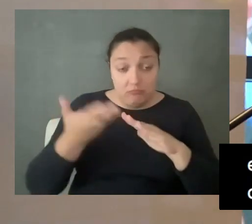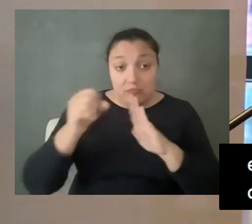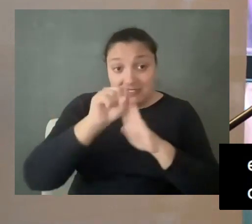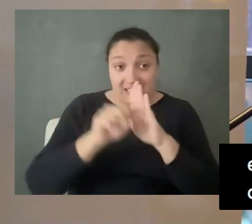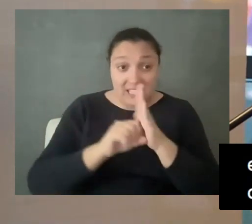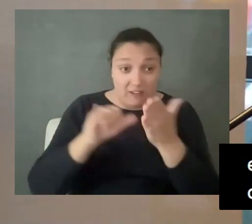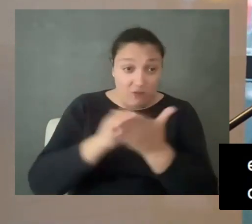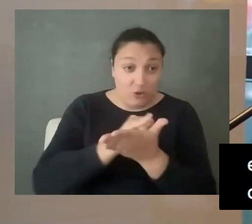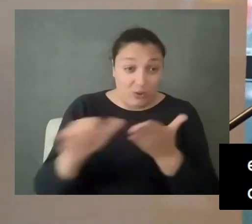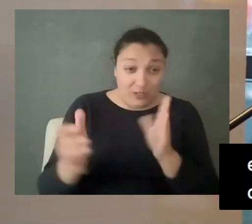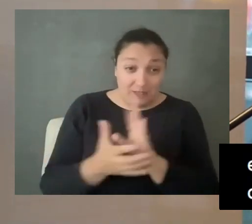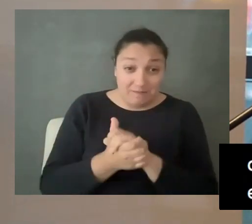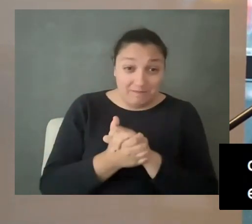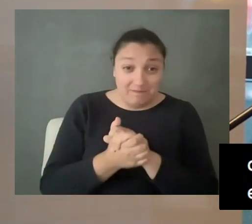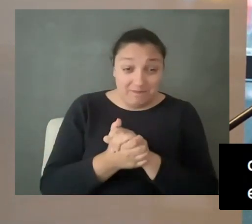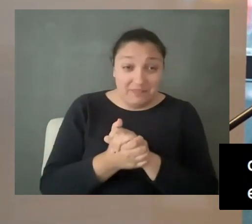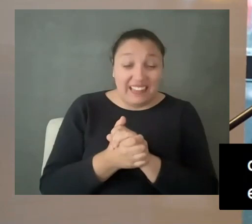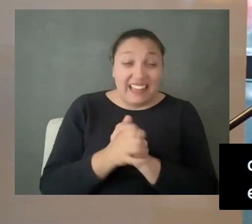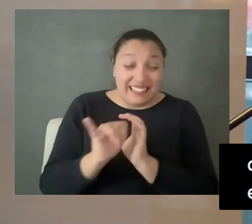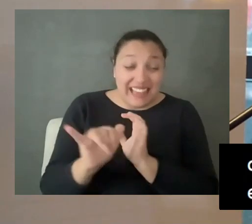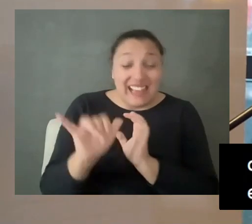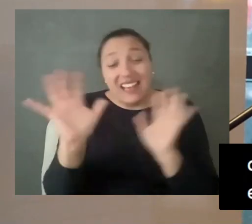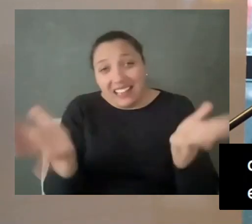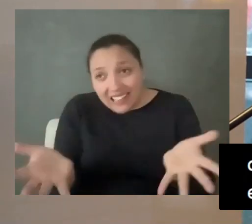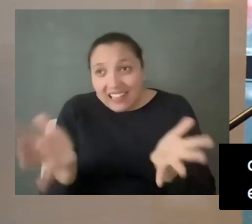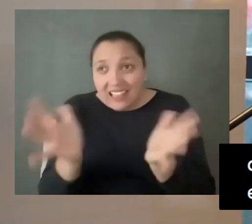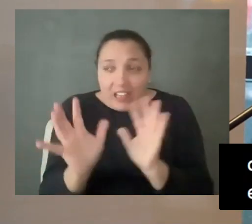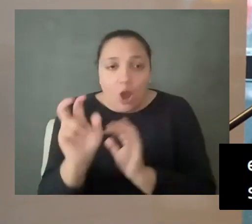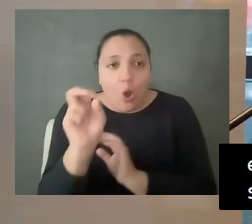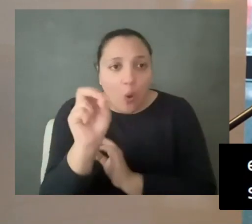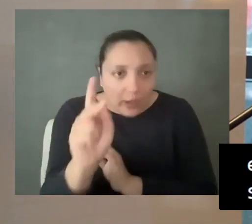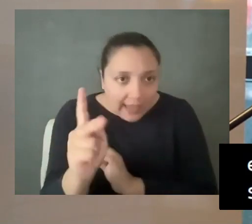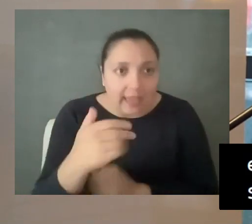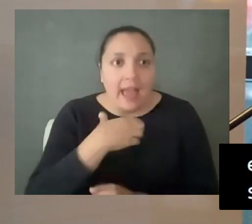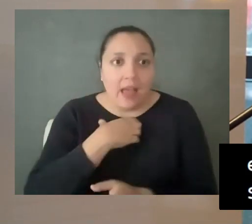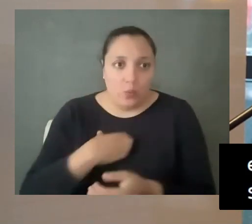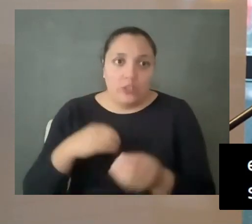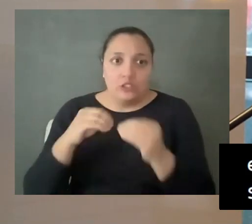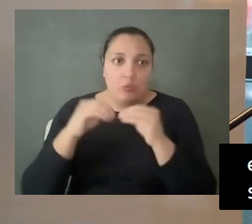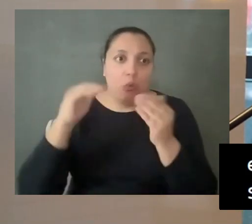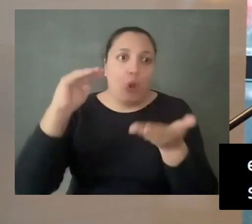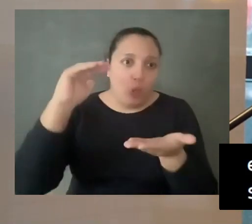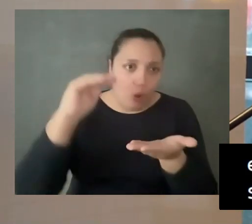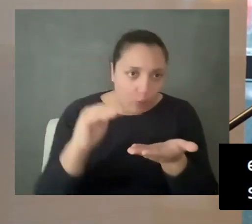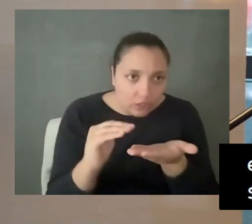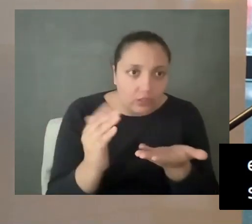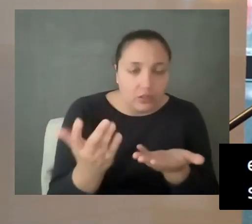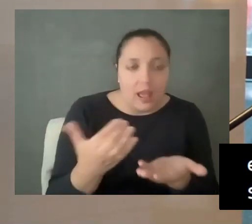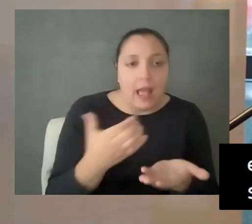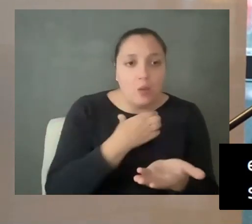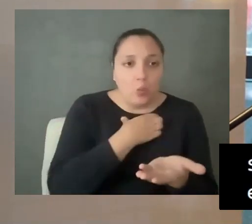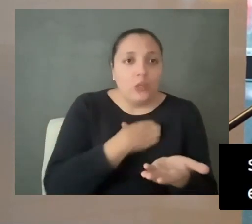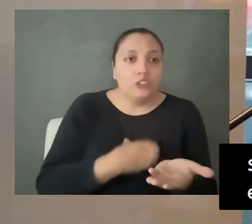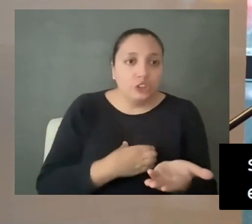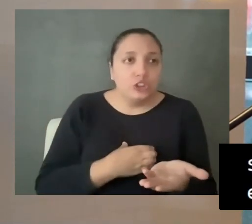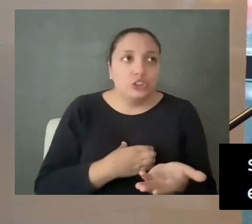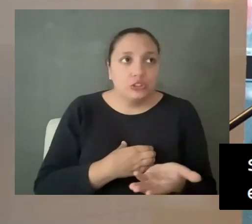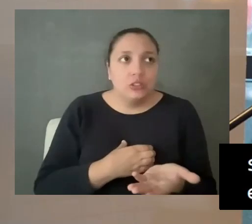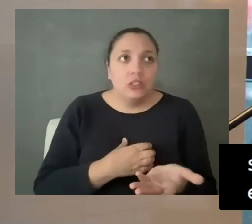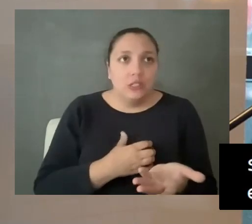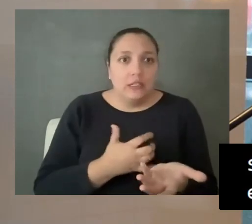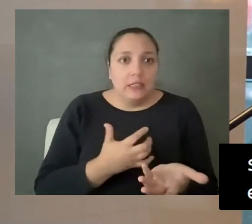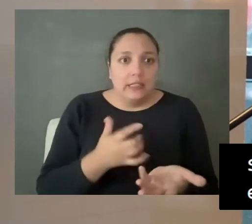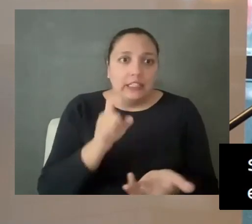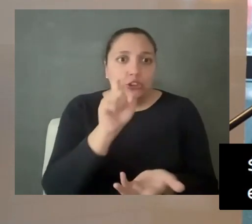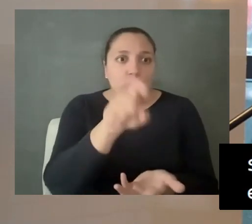is okay, it's not really, I like to see us lower, to be honest with you. I like us to be in a place where, again, this should be